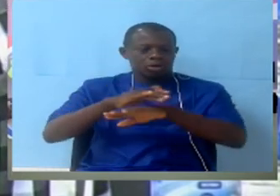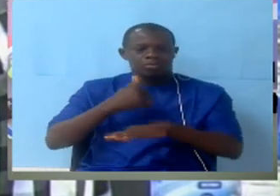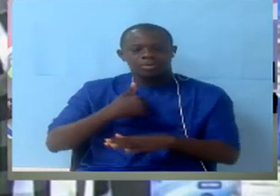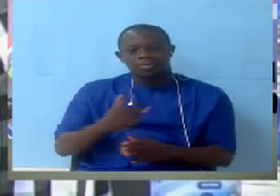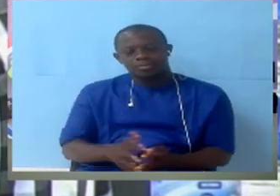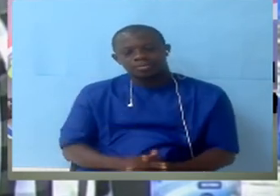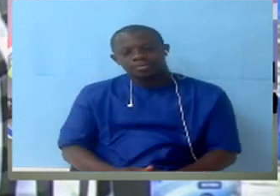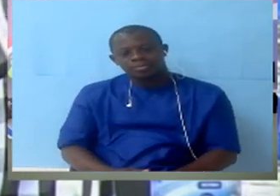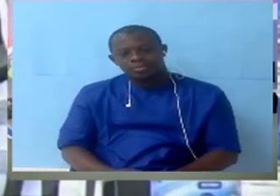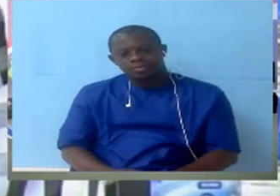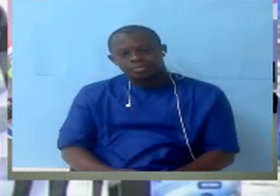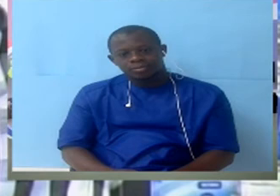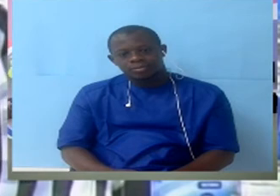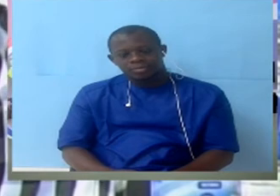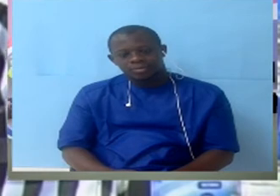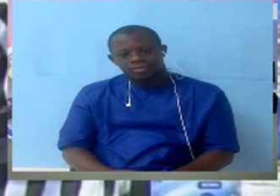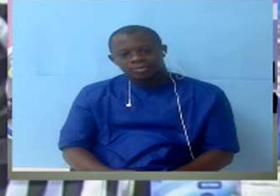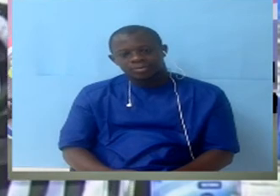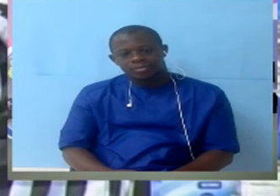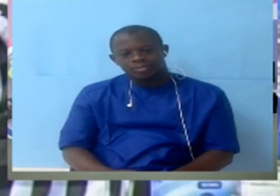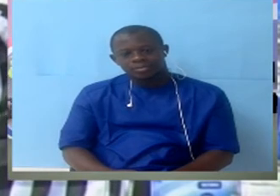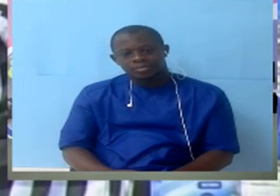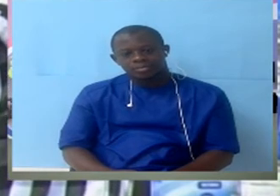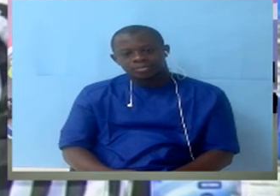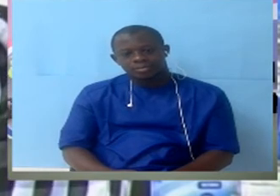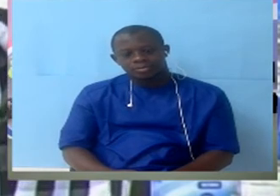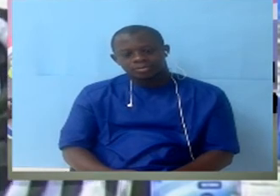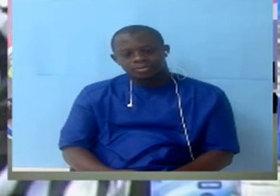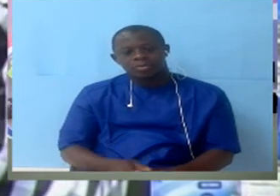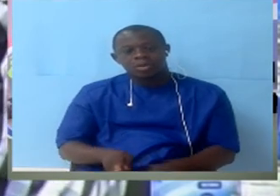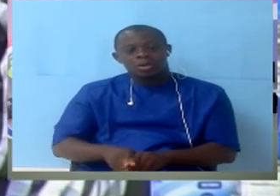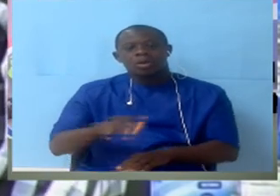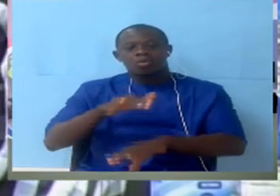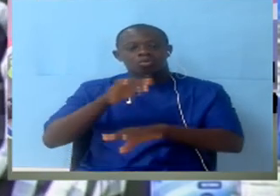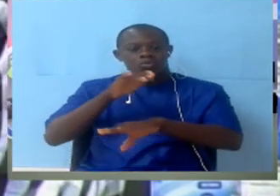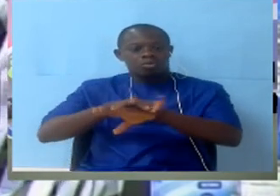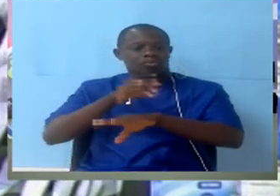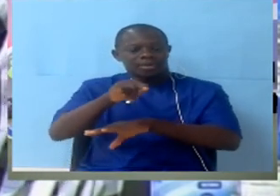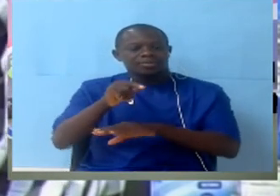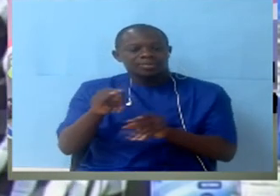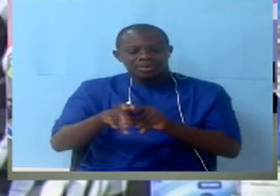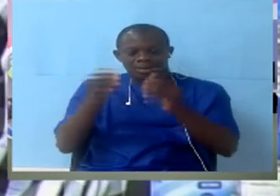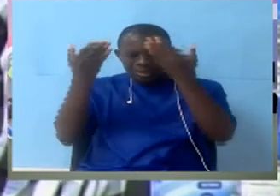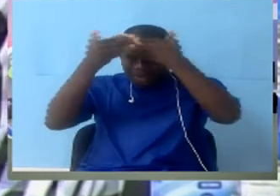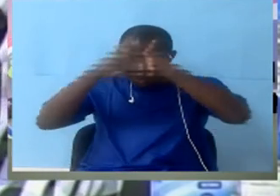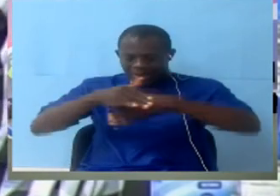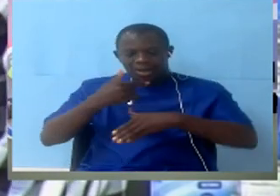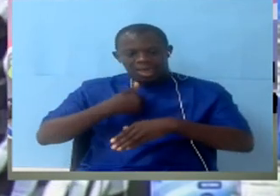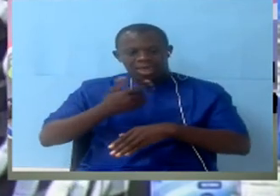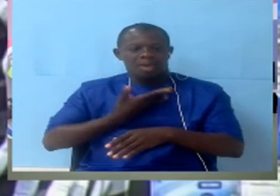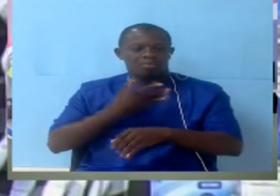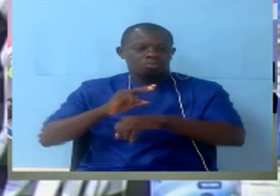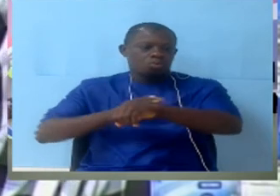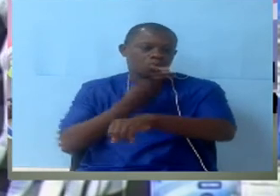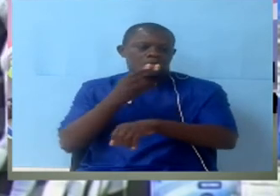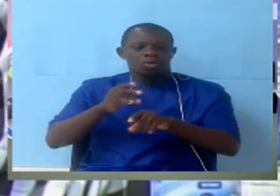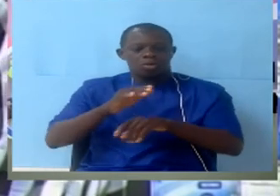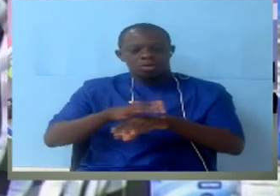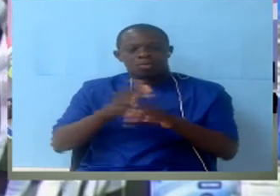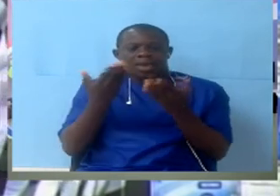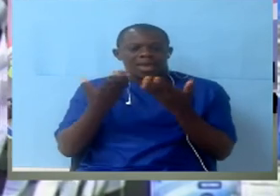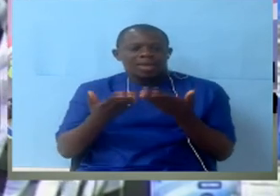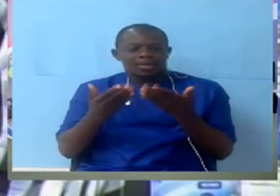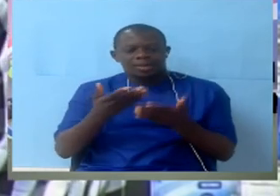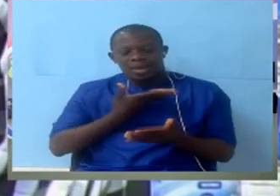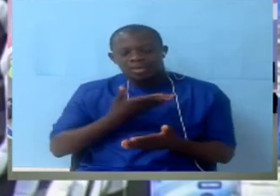at me. So that day, nga injury from sudo buloto. In fact, that night I sustained an injury in my hand, on